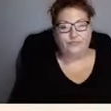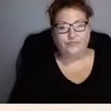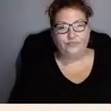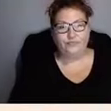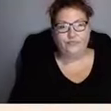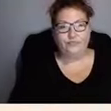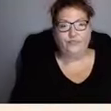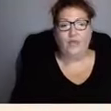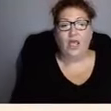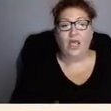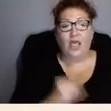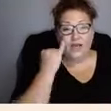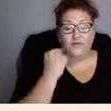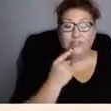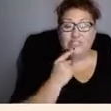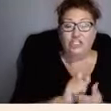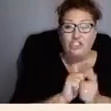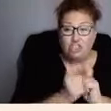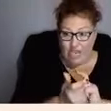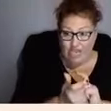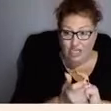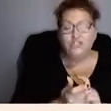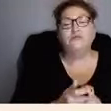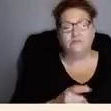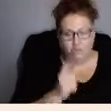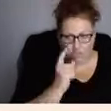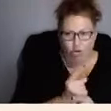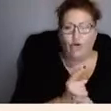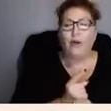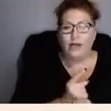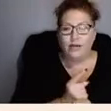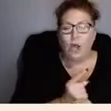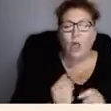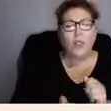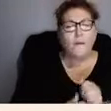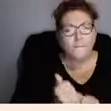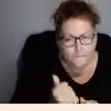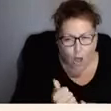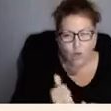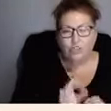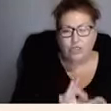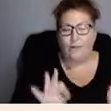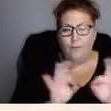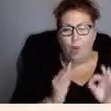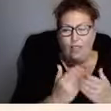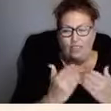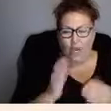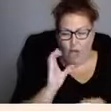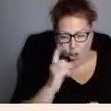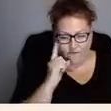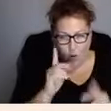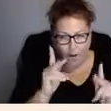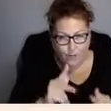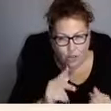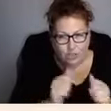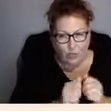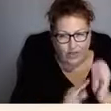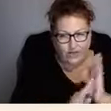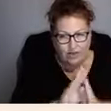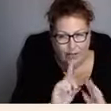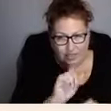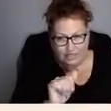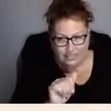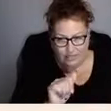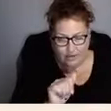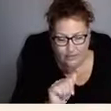If you said change, you're absolutely correct. The most single important thing to look for in a person with developmental disability to indicate